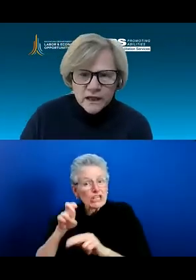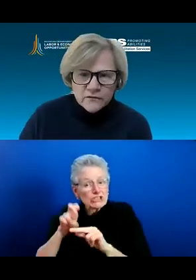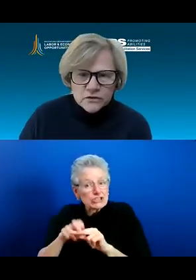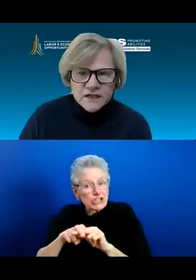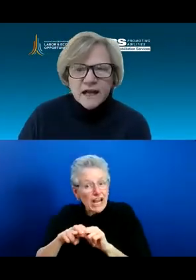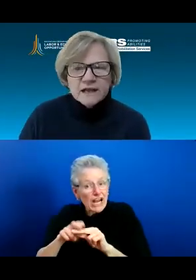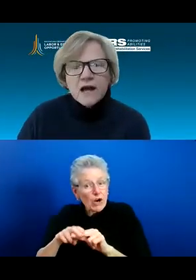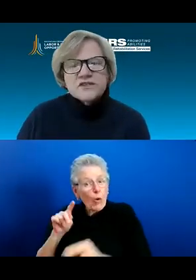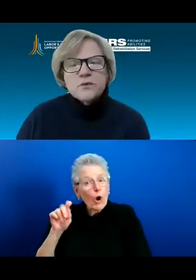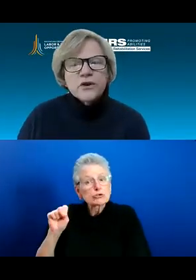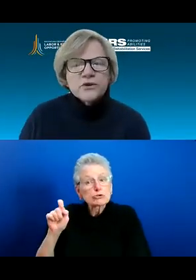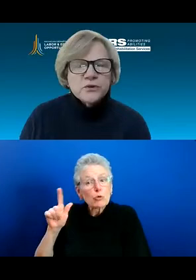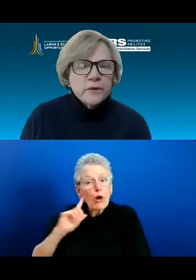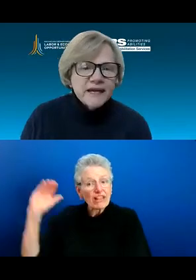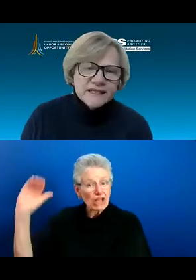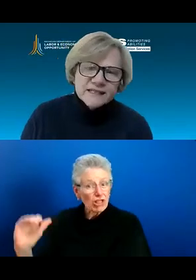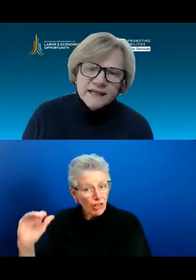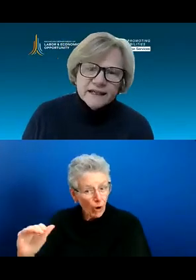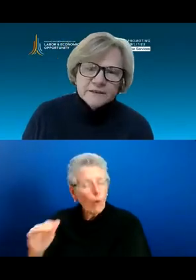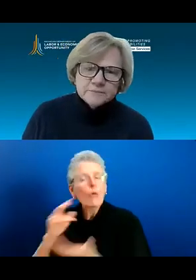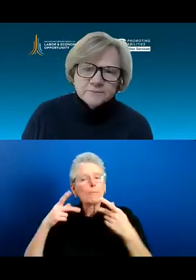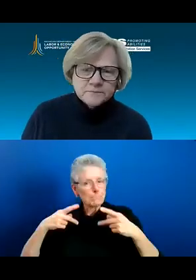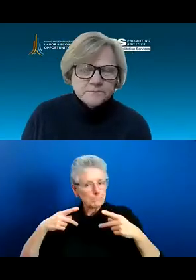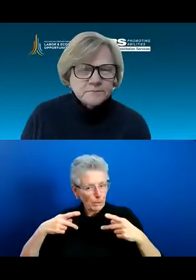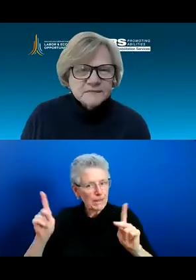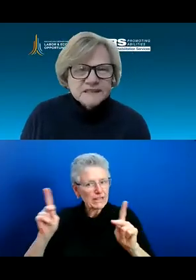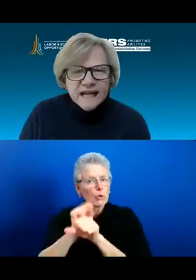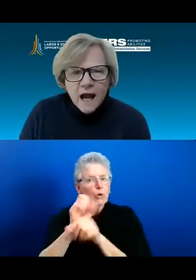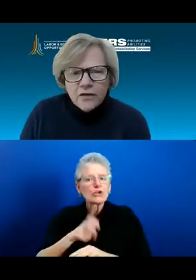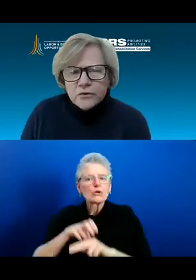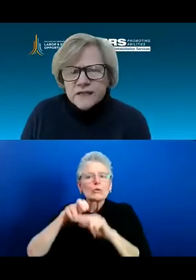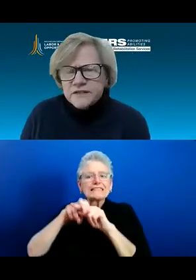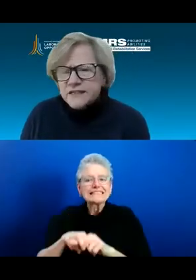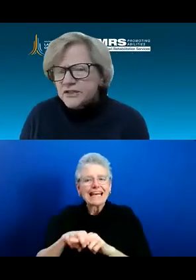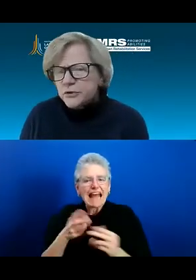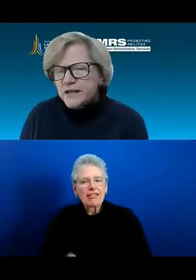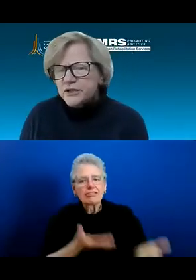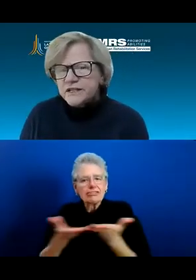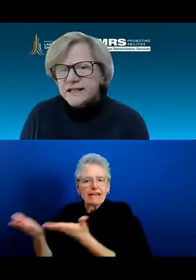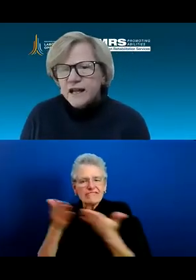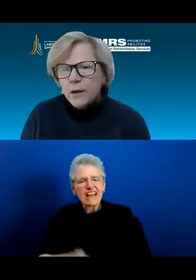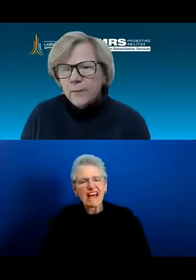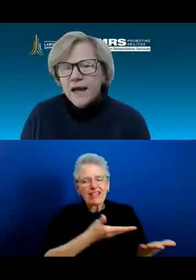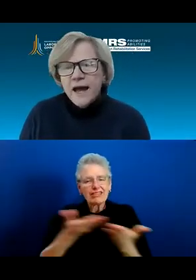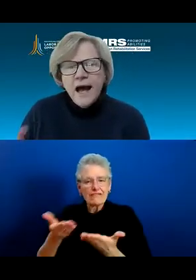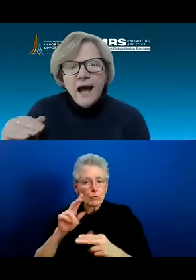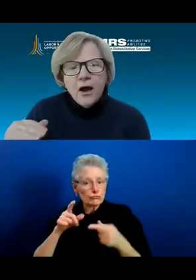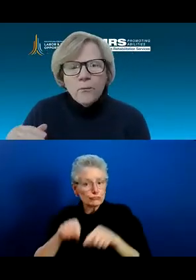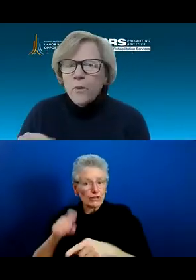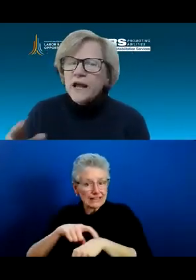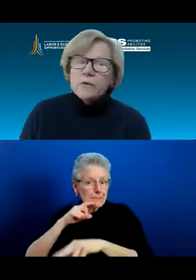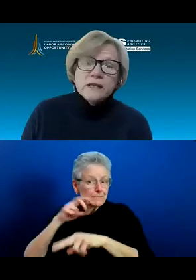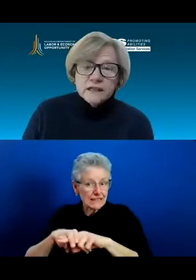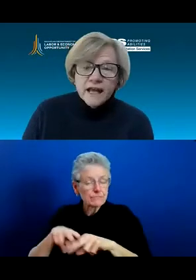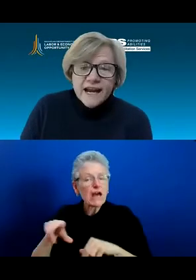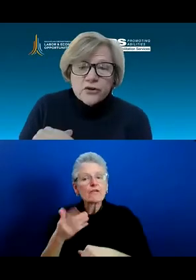lower levels allows the worker to remain seated. Other lifting situations that come up,